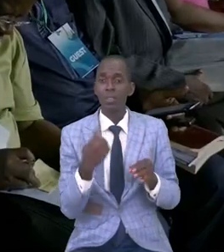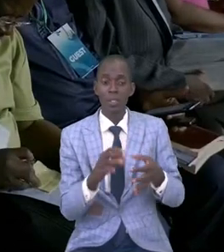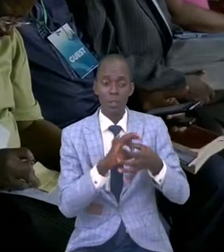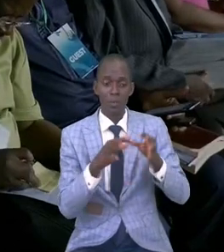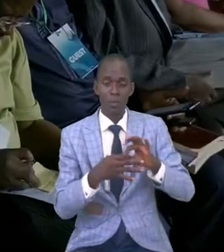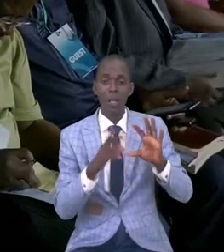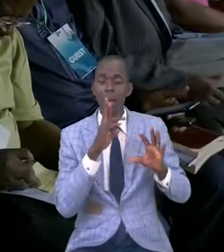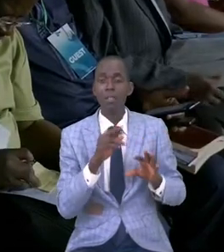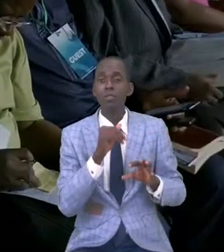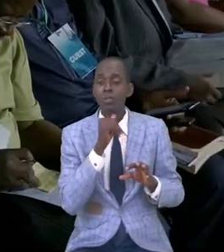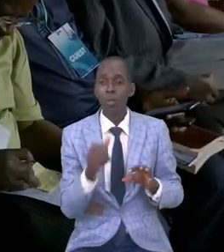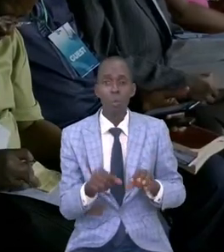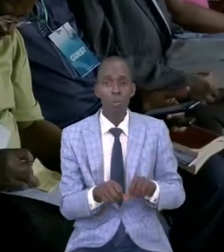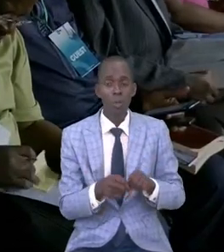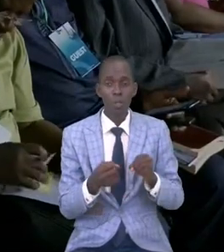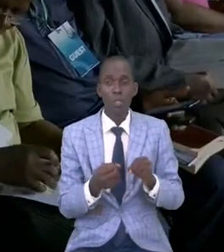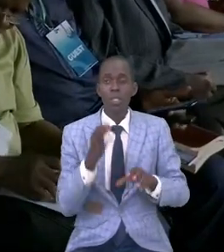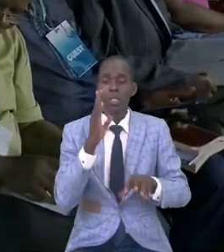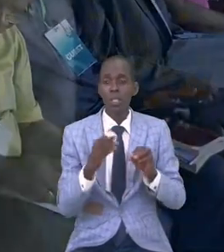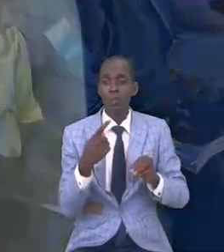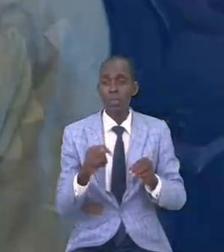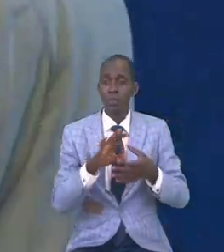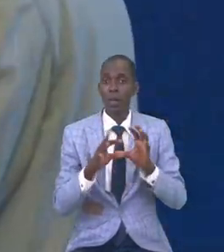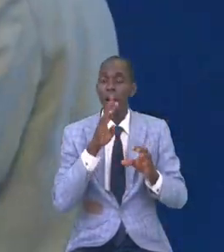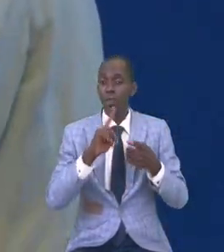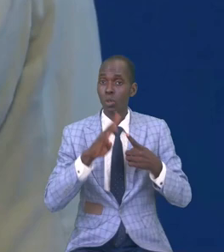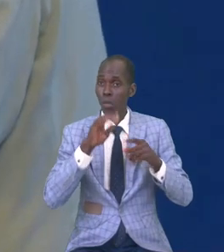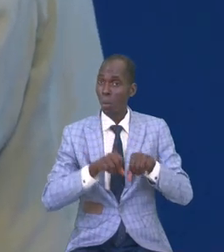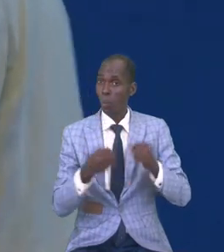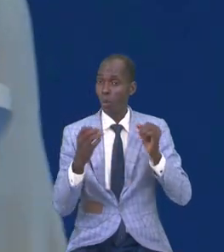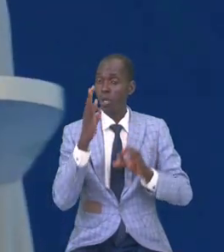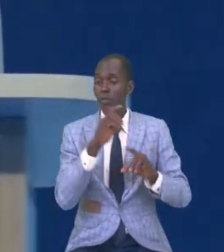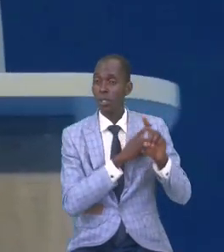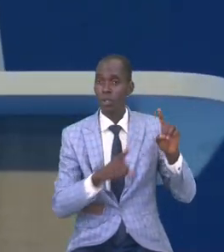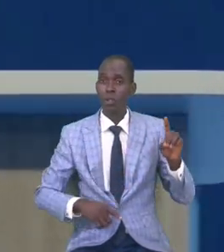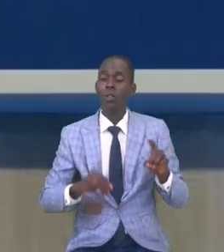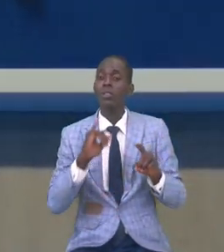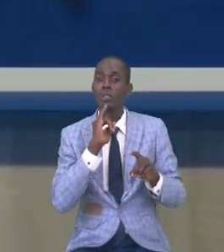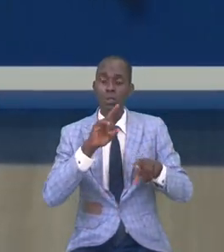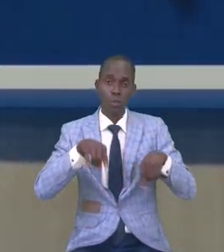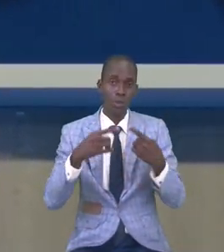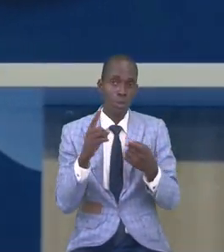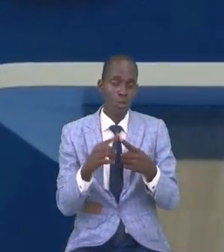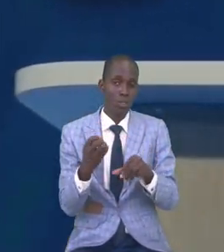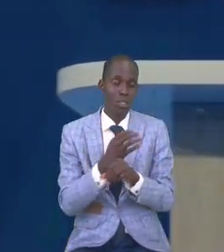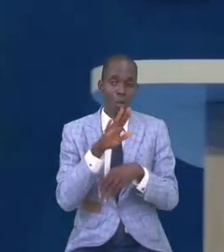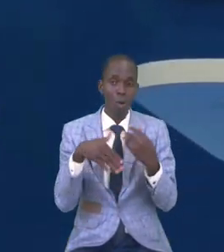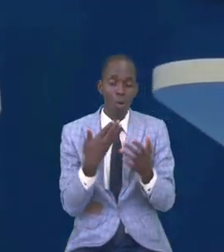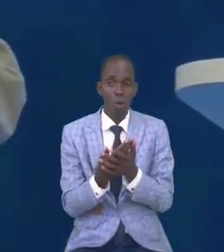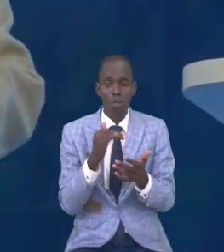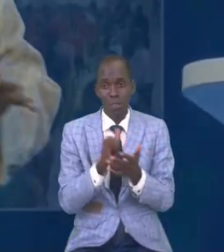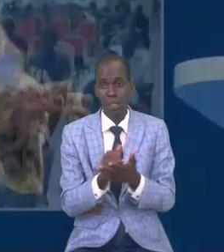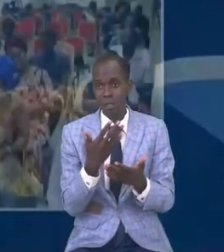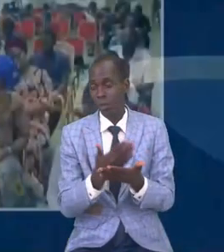if the Lord is going to take away all those things that press us down, that